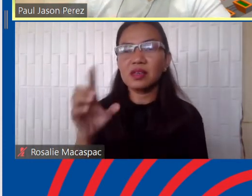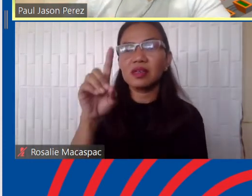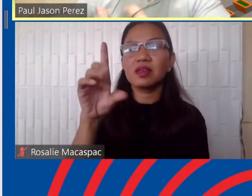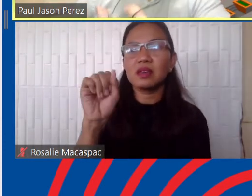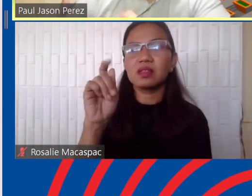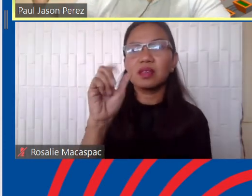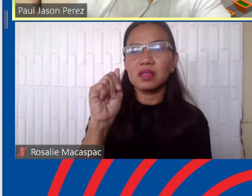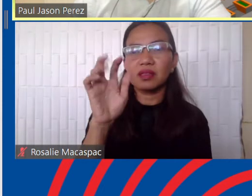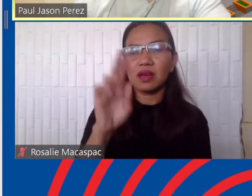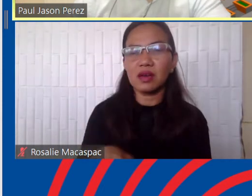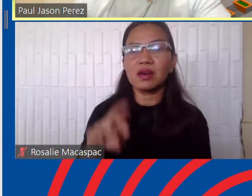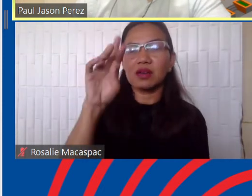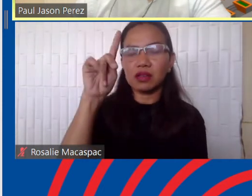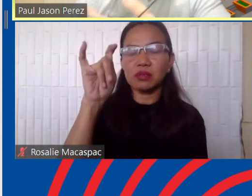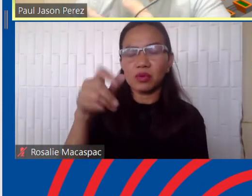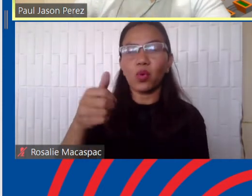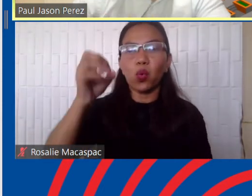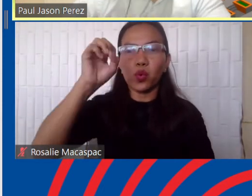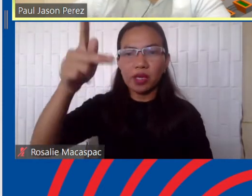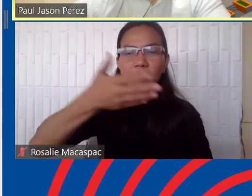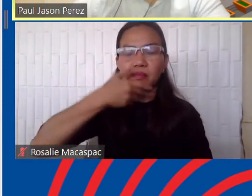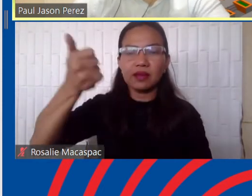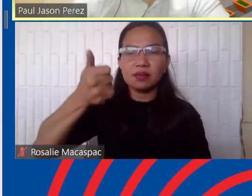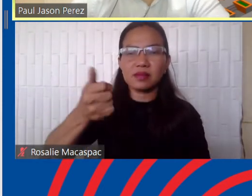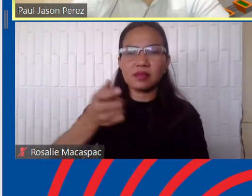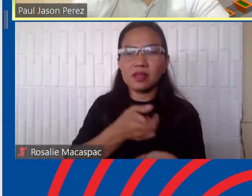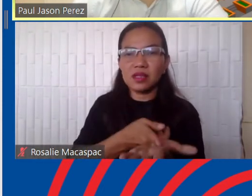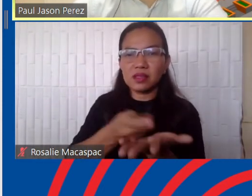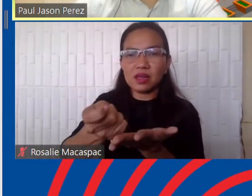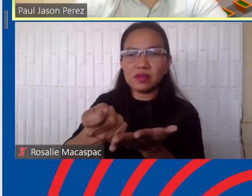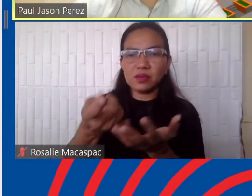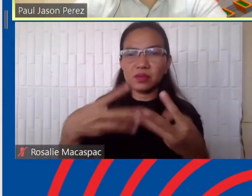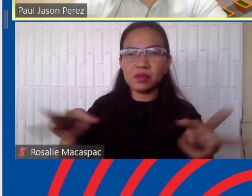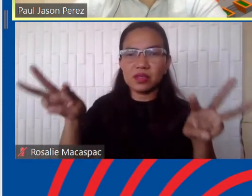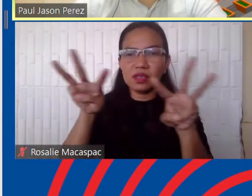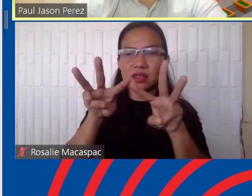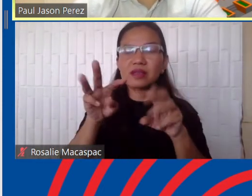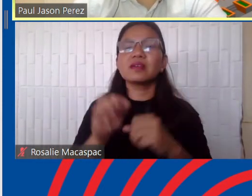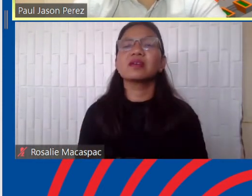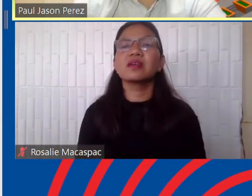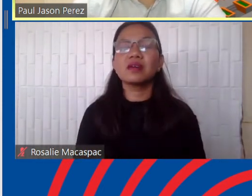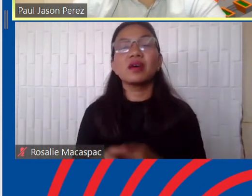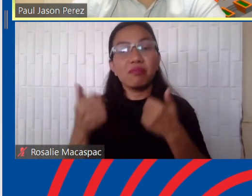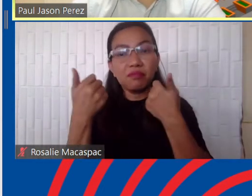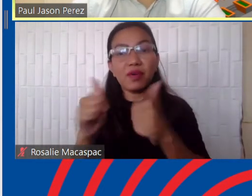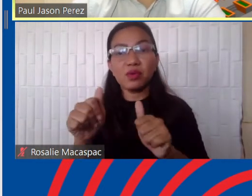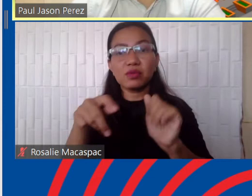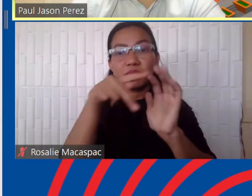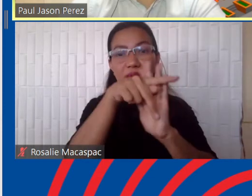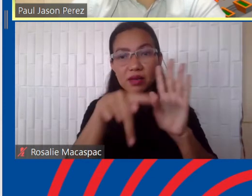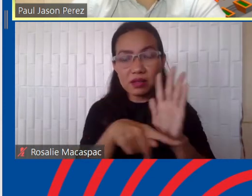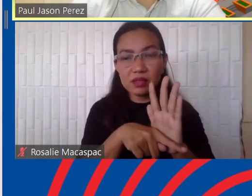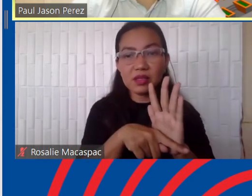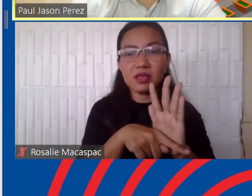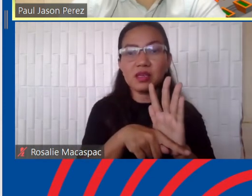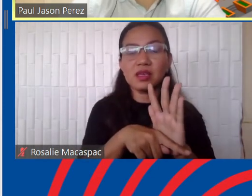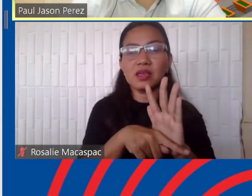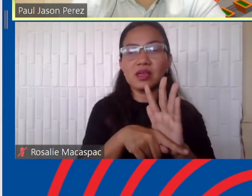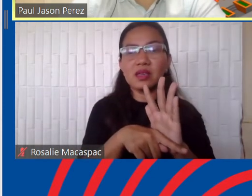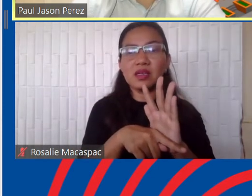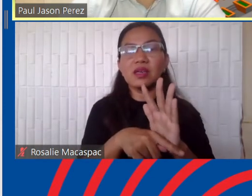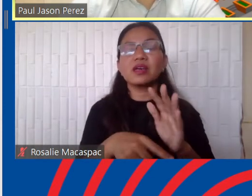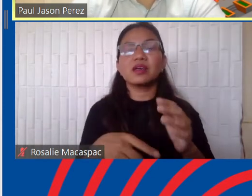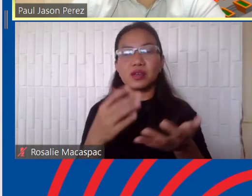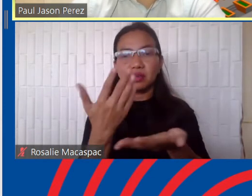is trustworthy. Okay? So ibig sabihin, it follows some standards on data sharing